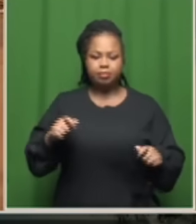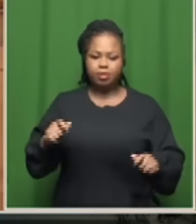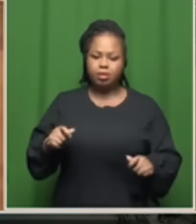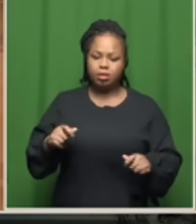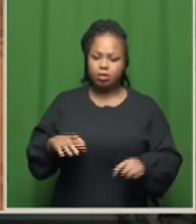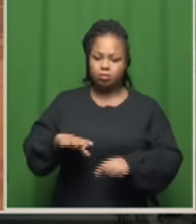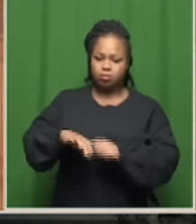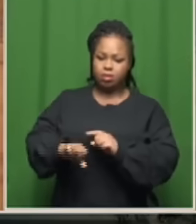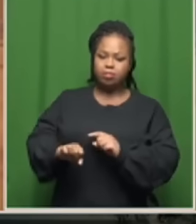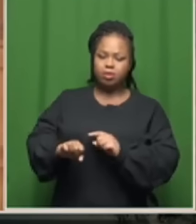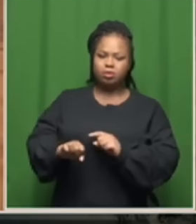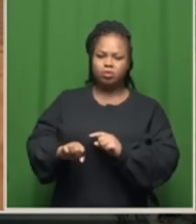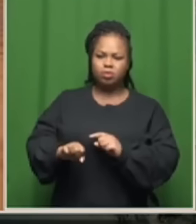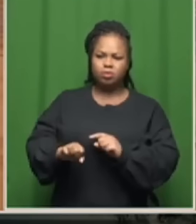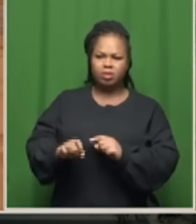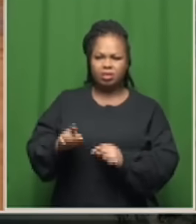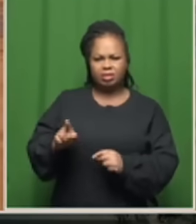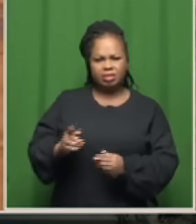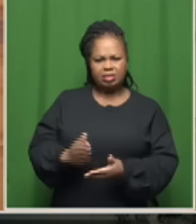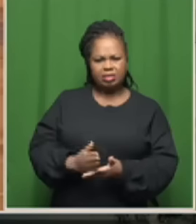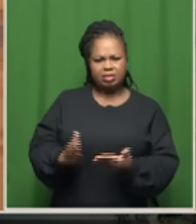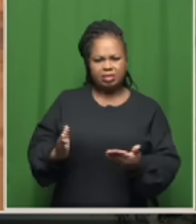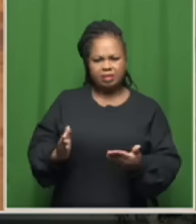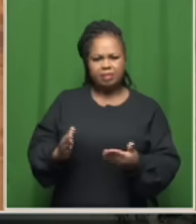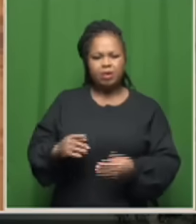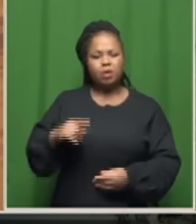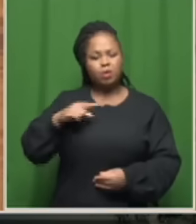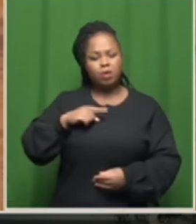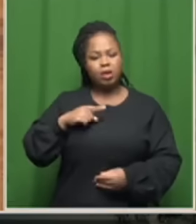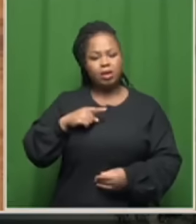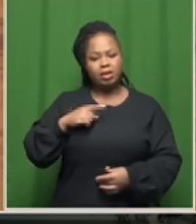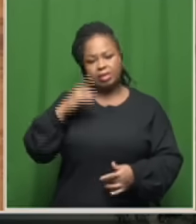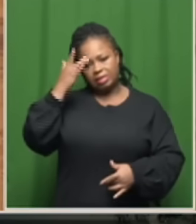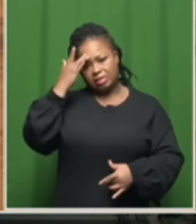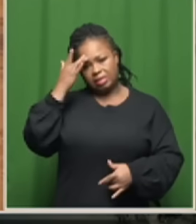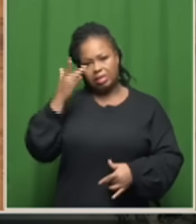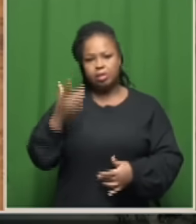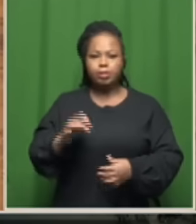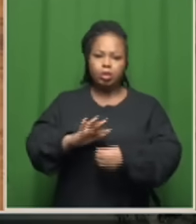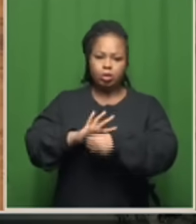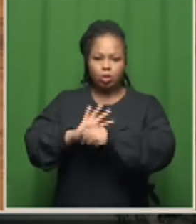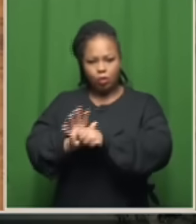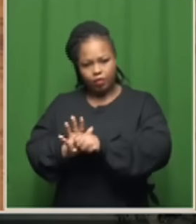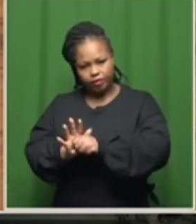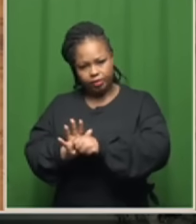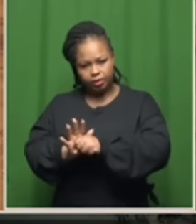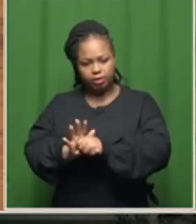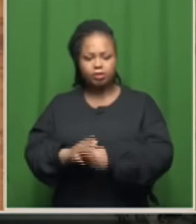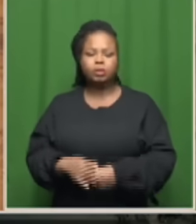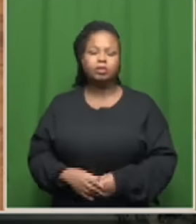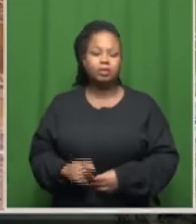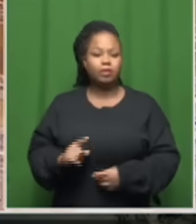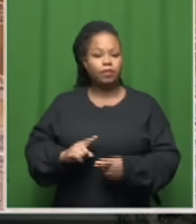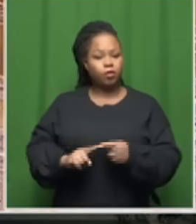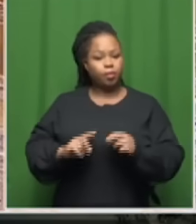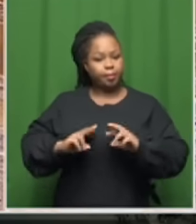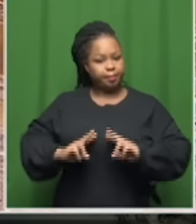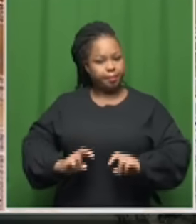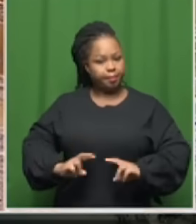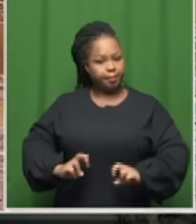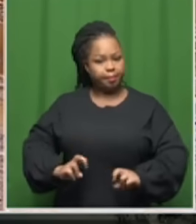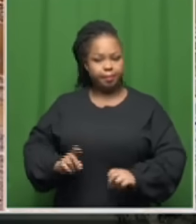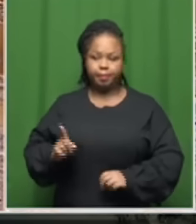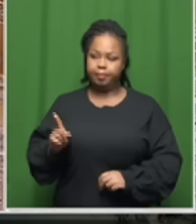the issues of traces of the strain of COVID-19. Mm. In terms of this study that has been